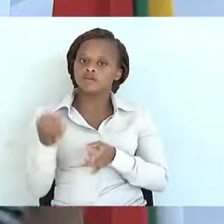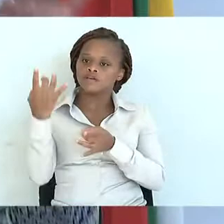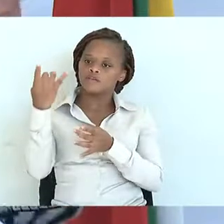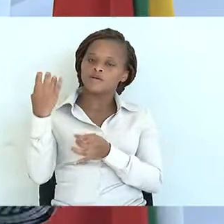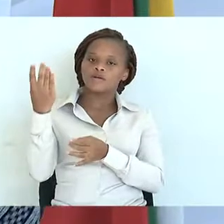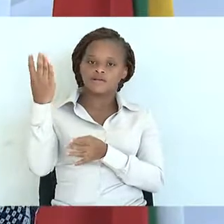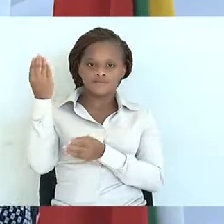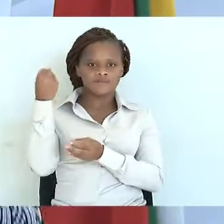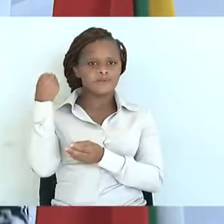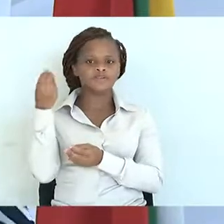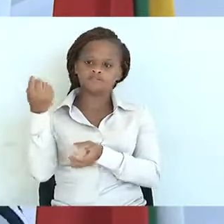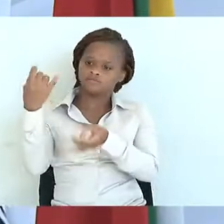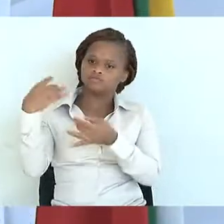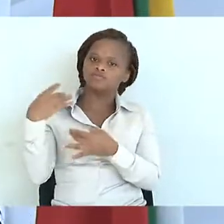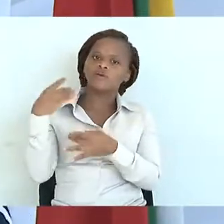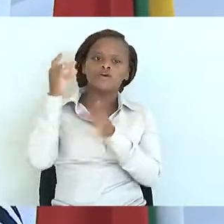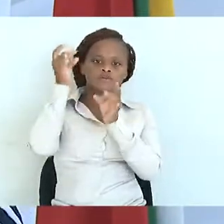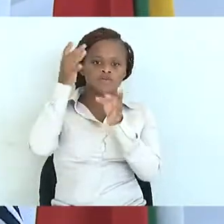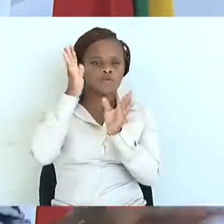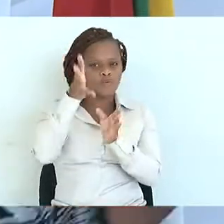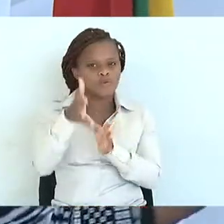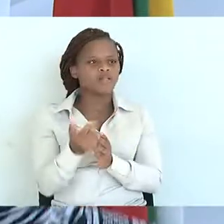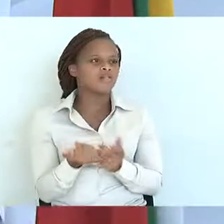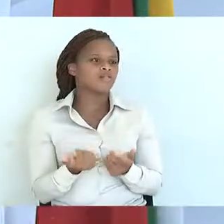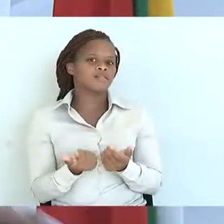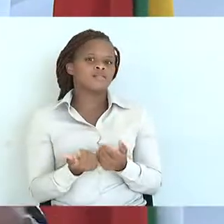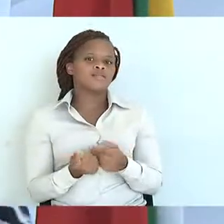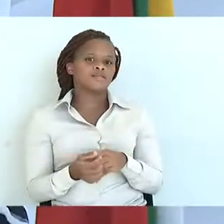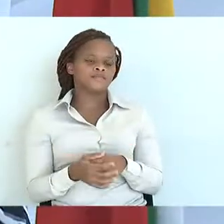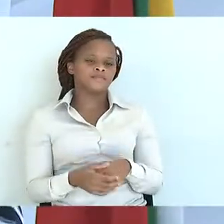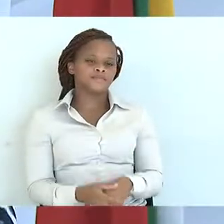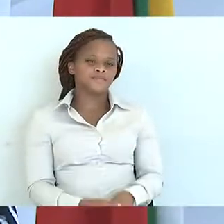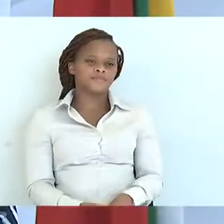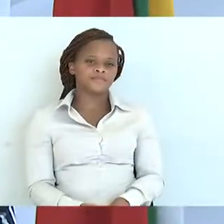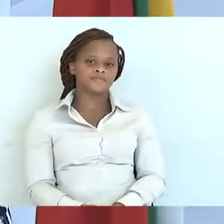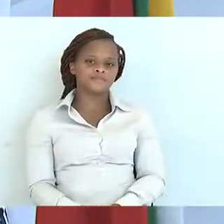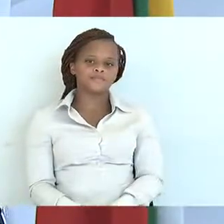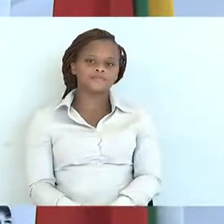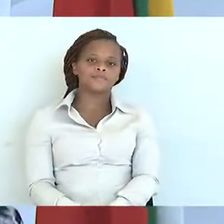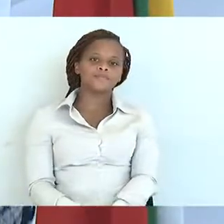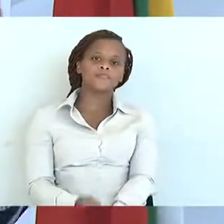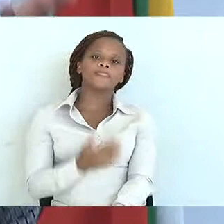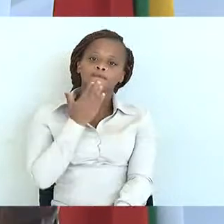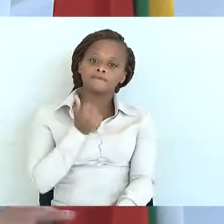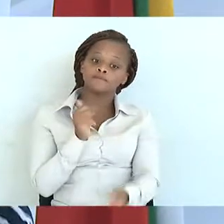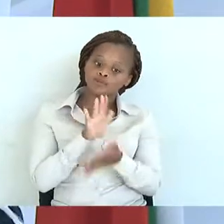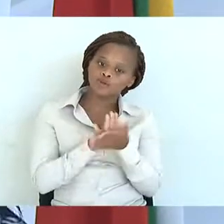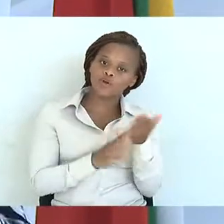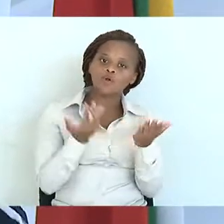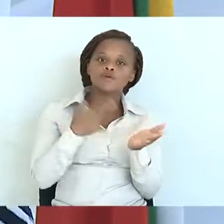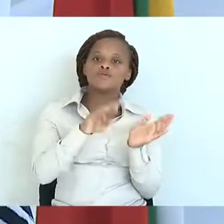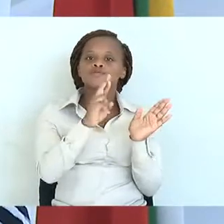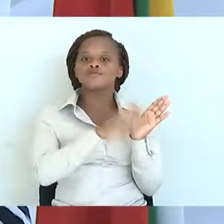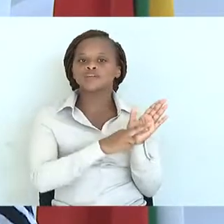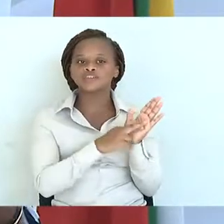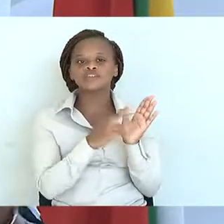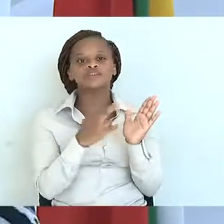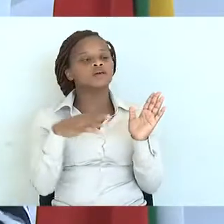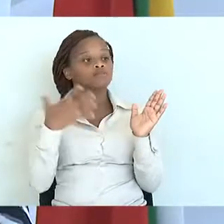information and development I barely a national izovela la kuma municipalities. So go to them, register if une